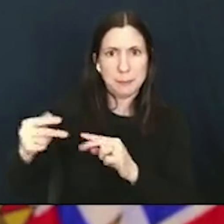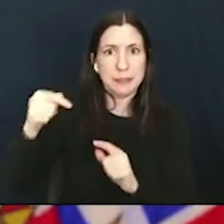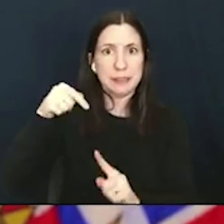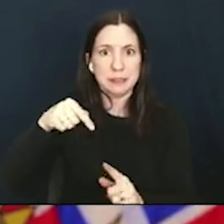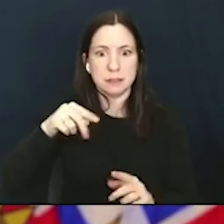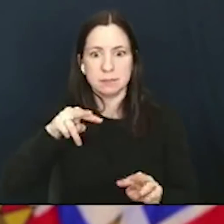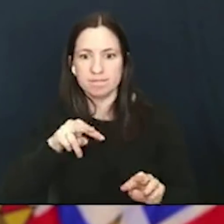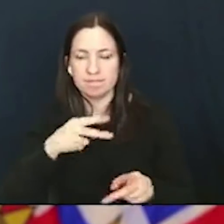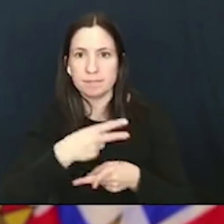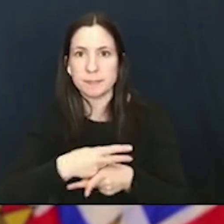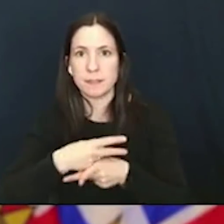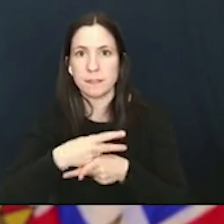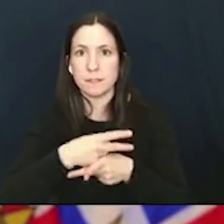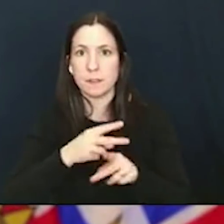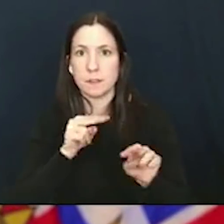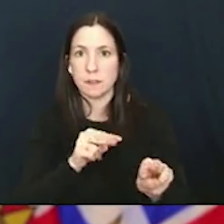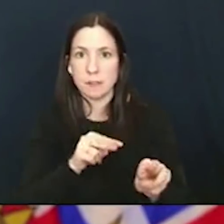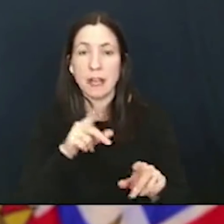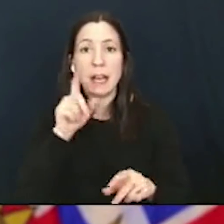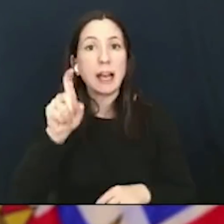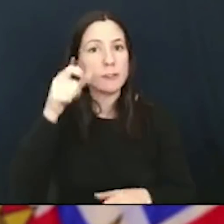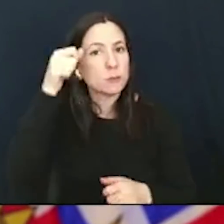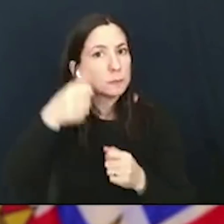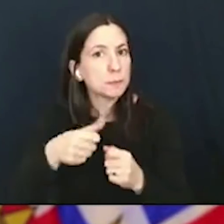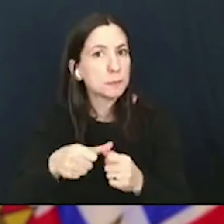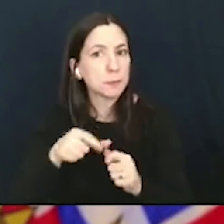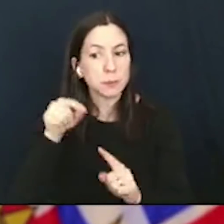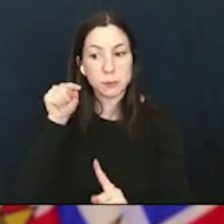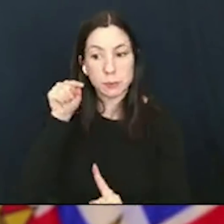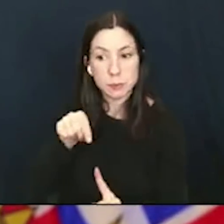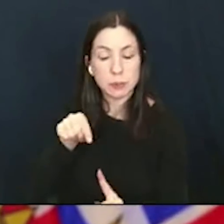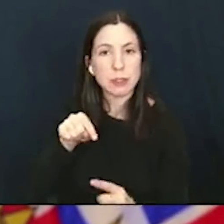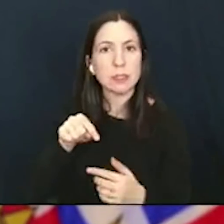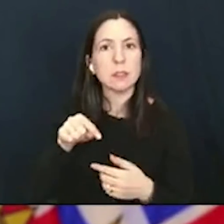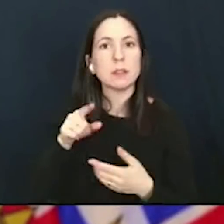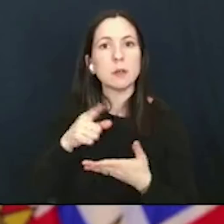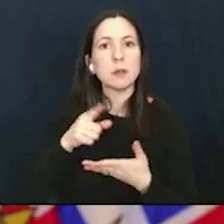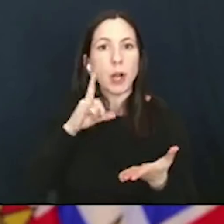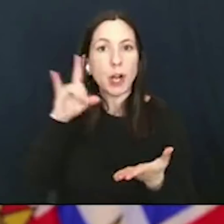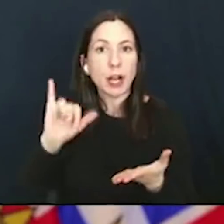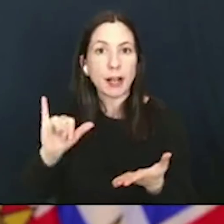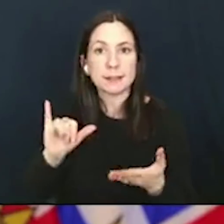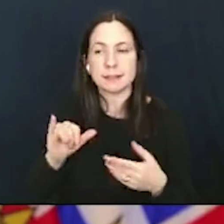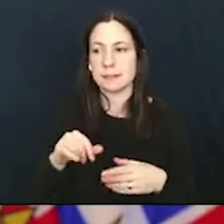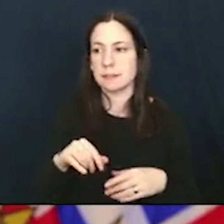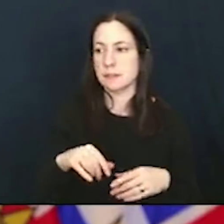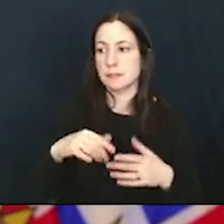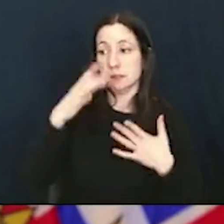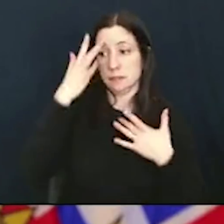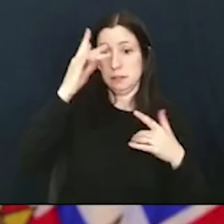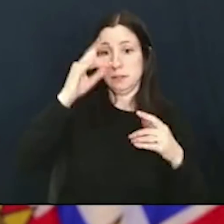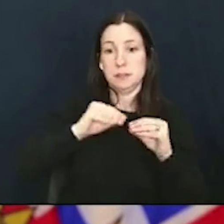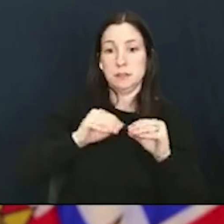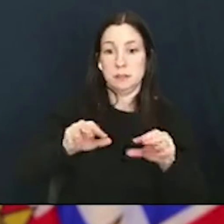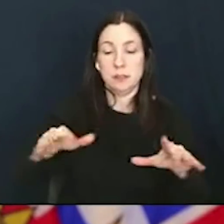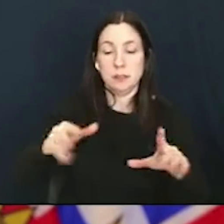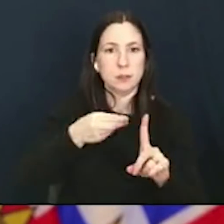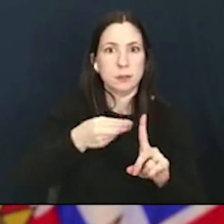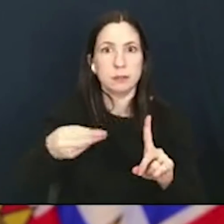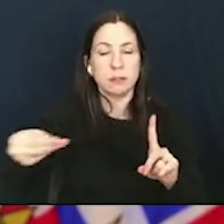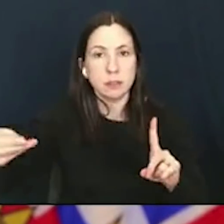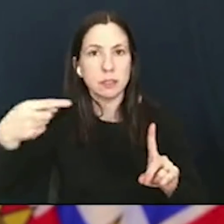these viruses, these variants, have on our transmission, on events in our communities